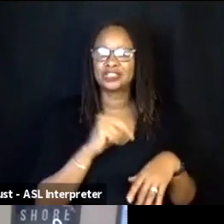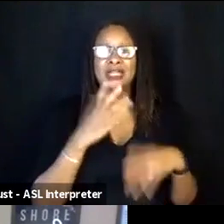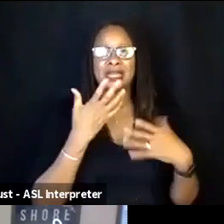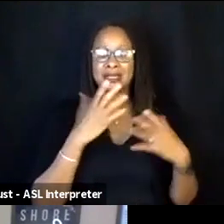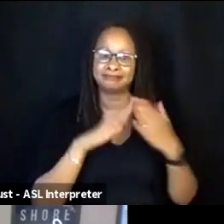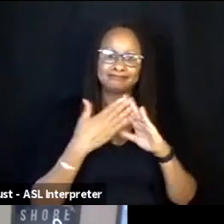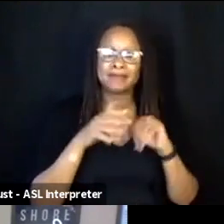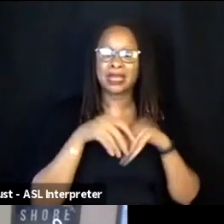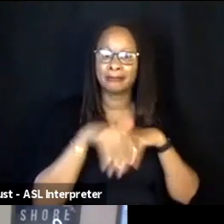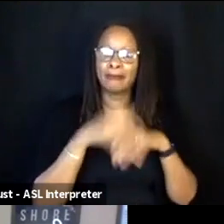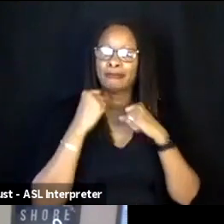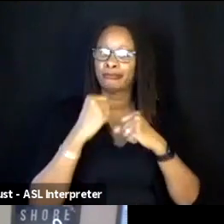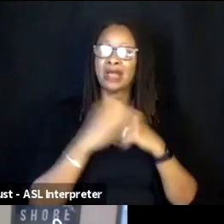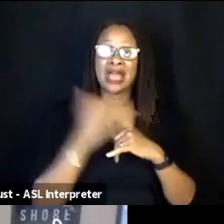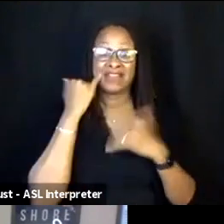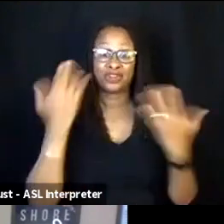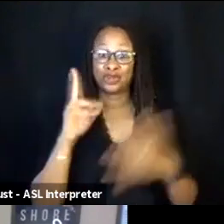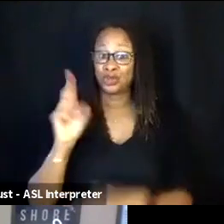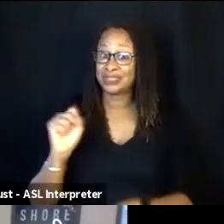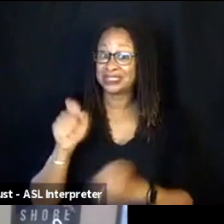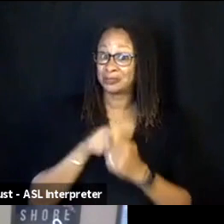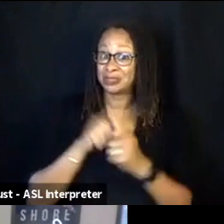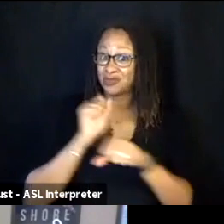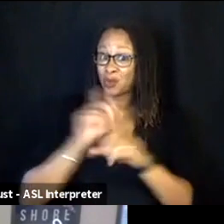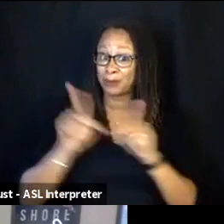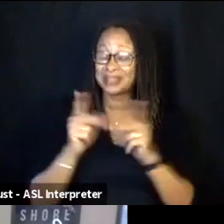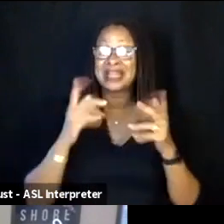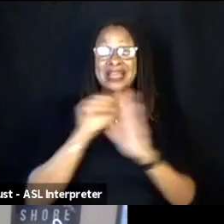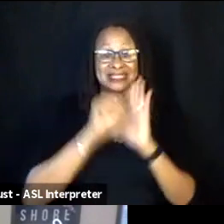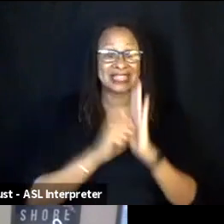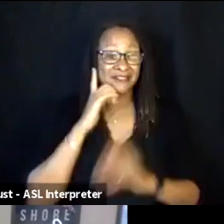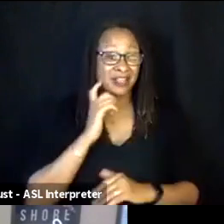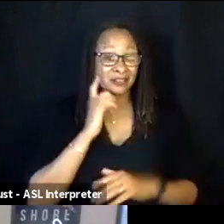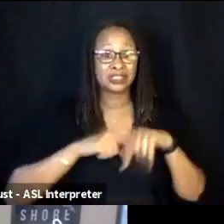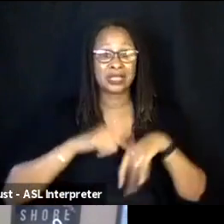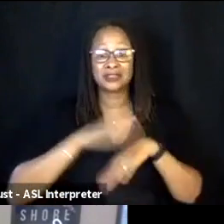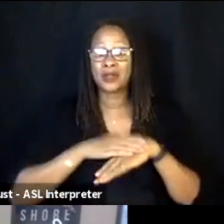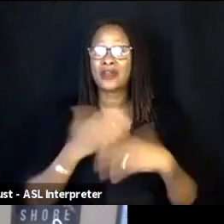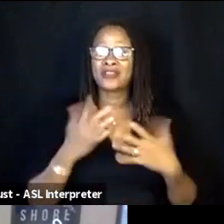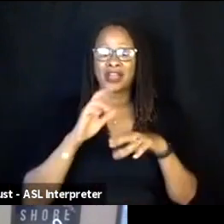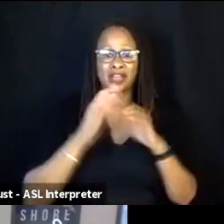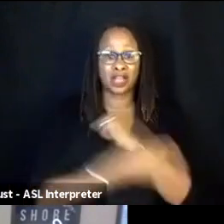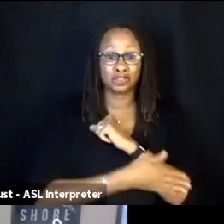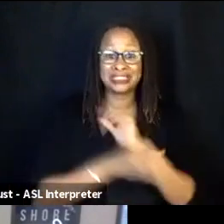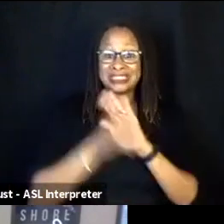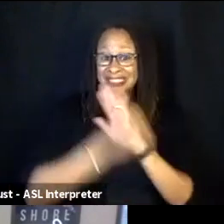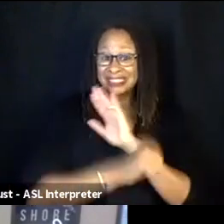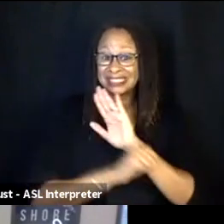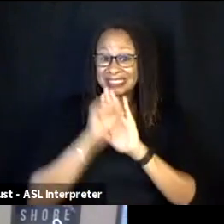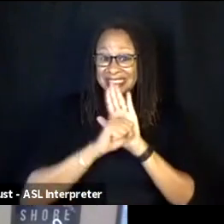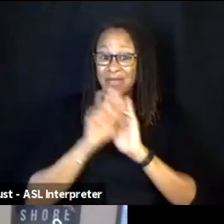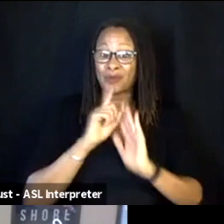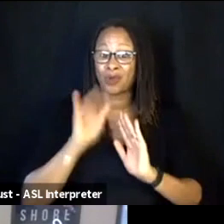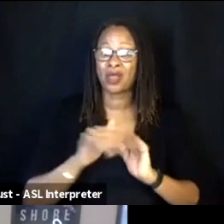workplace, if you're in the United States anyway, and if you're in the state of California, obviously it depends on the country and the state that you're in, but the Department